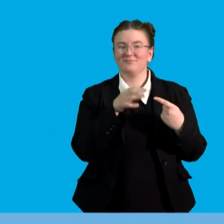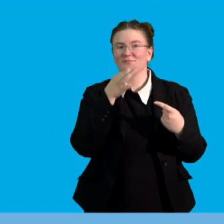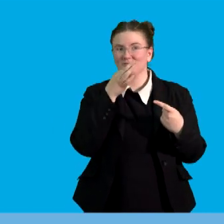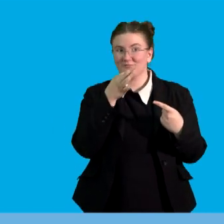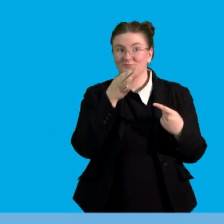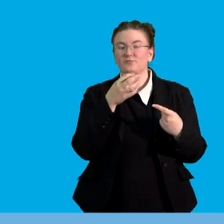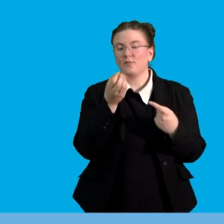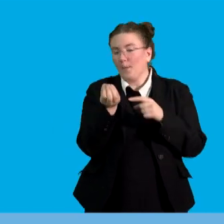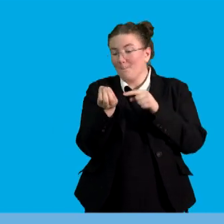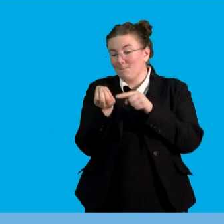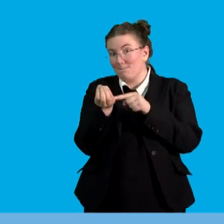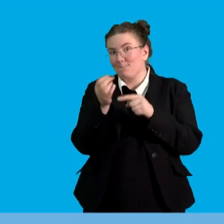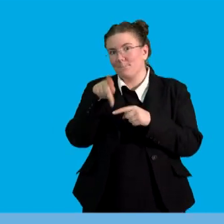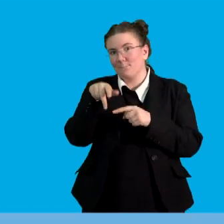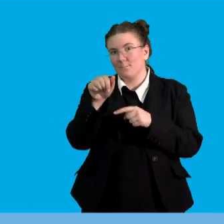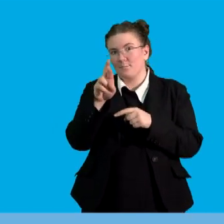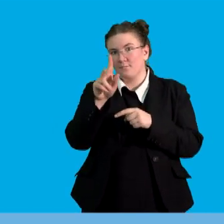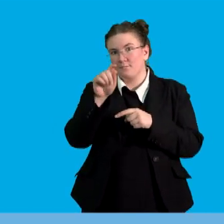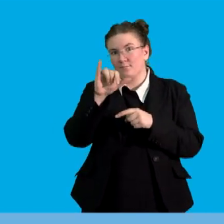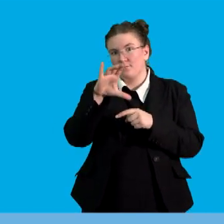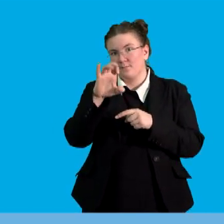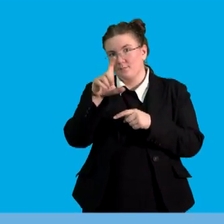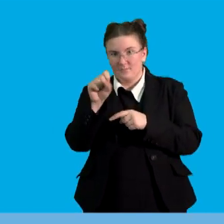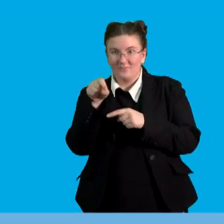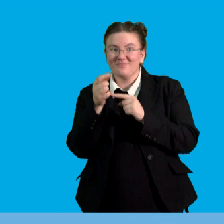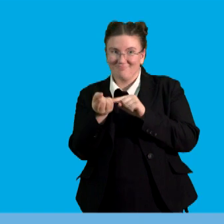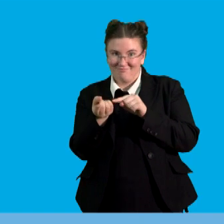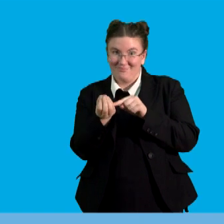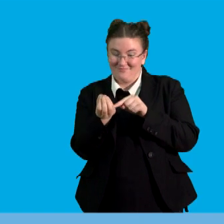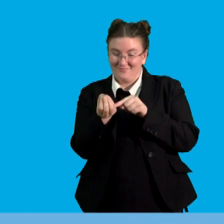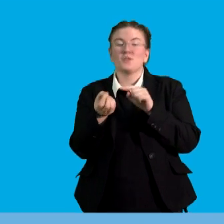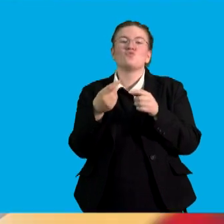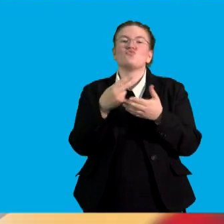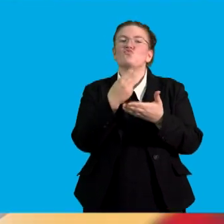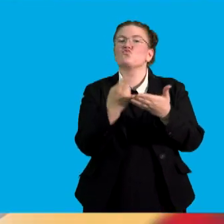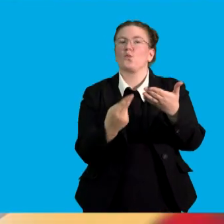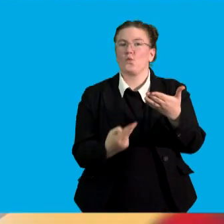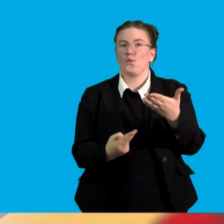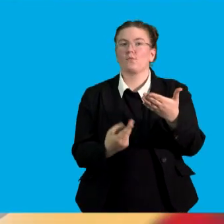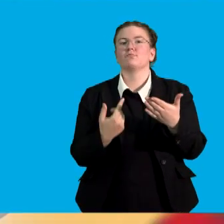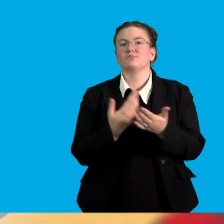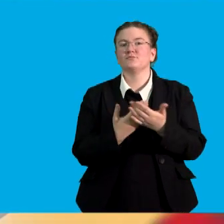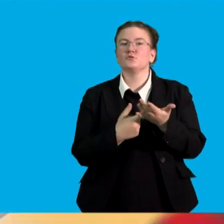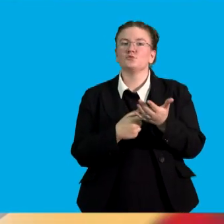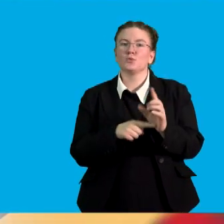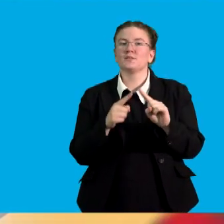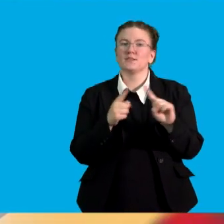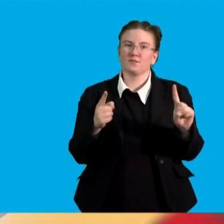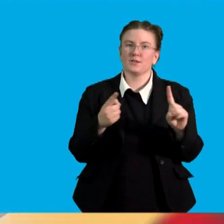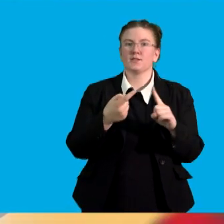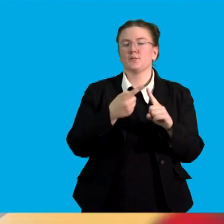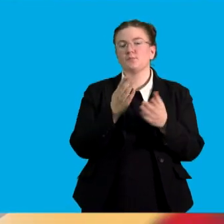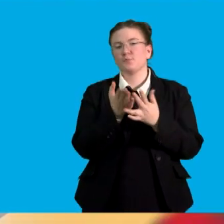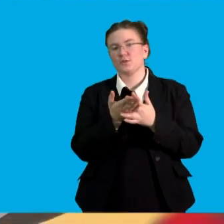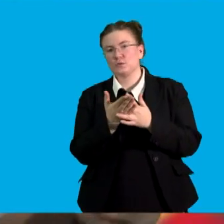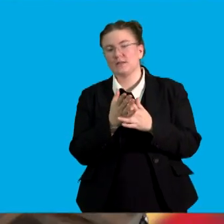are given particles of a solid. We're supposed to draw the particles of a liquid and also a gas, just to show the differences in terms of the